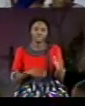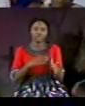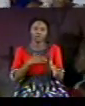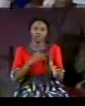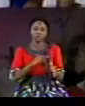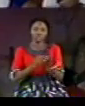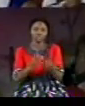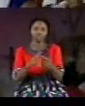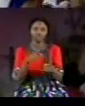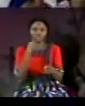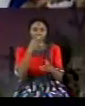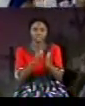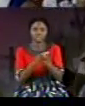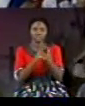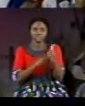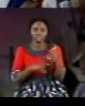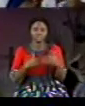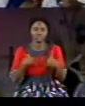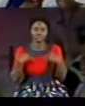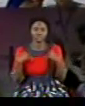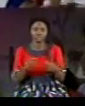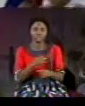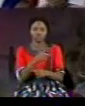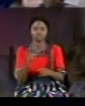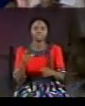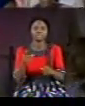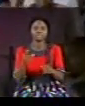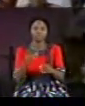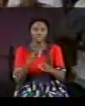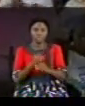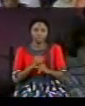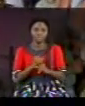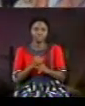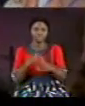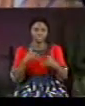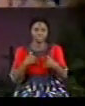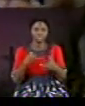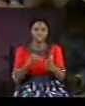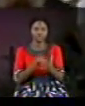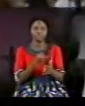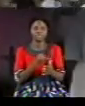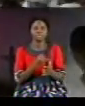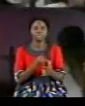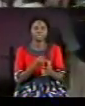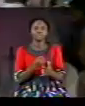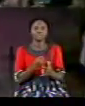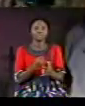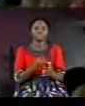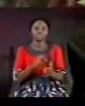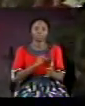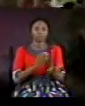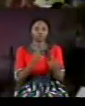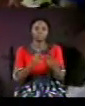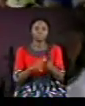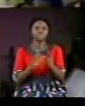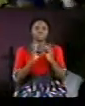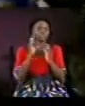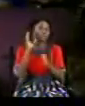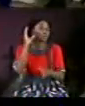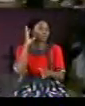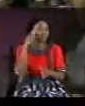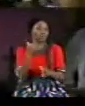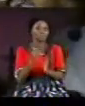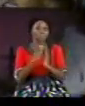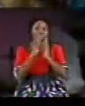you. Claim it. And you are healed there. I want to hear a shout from you